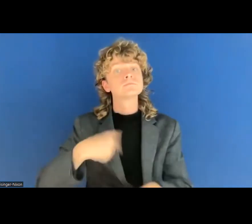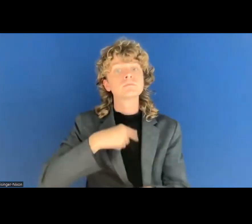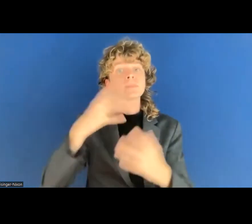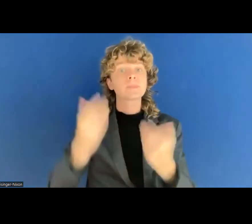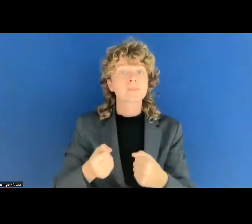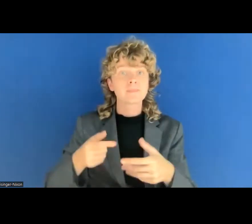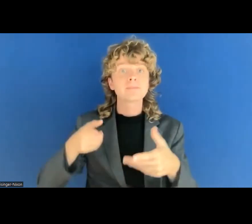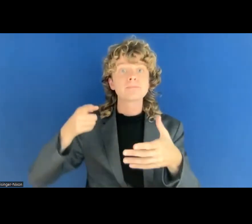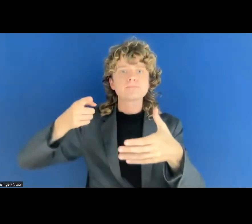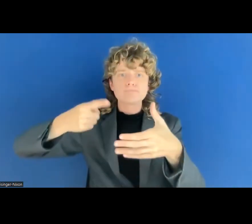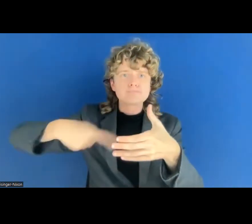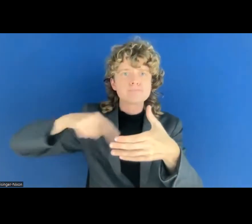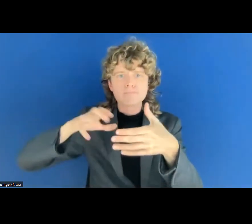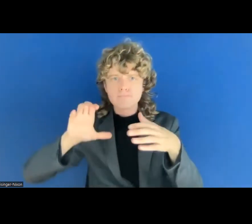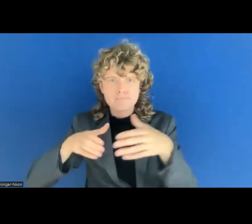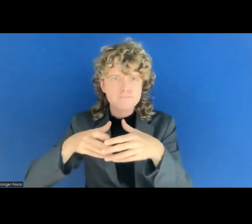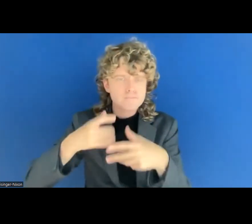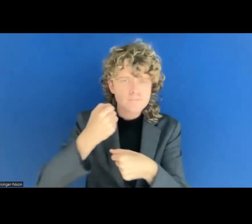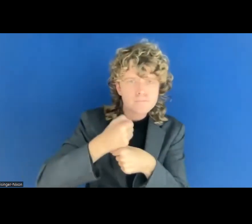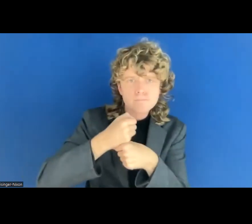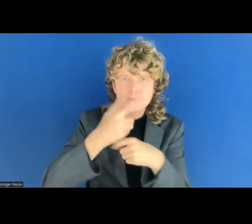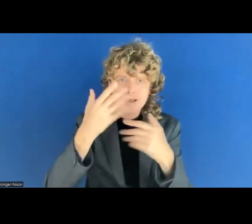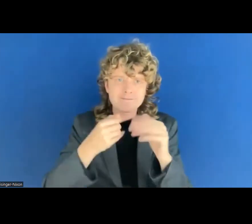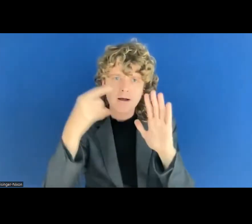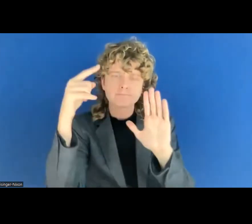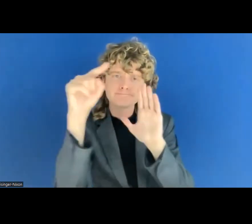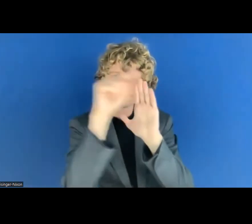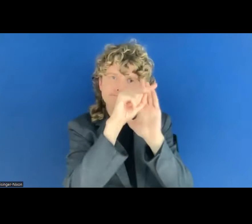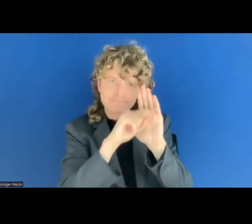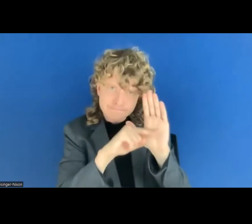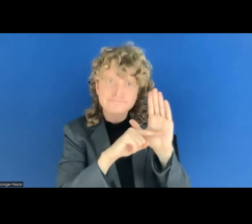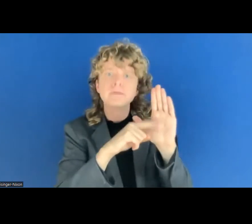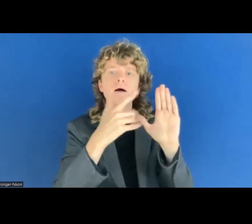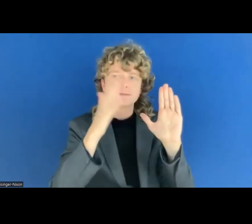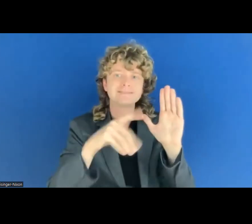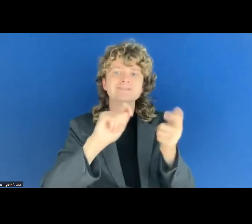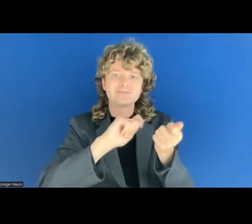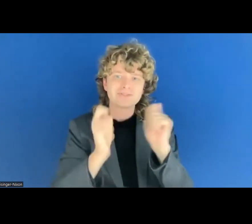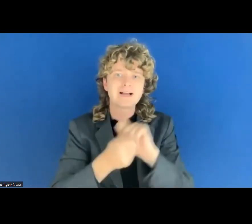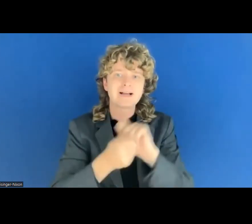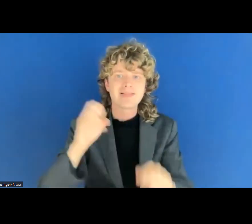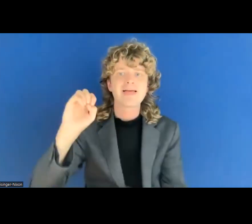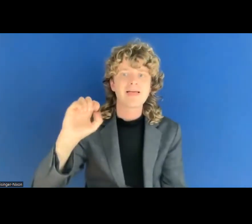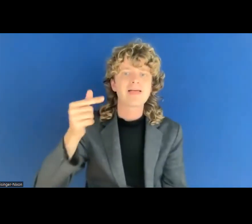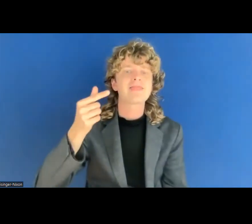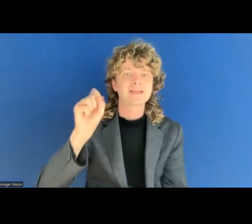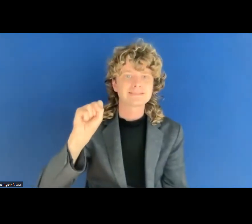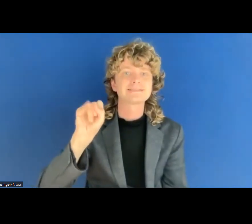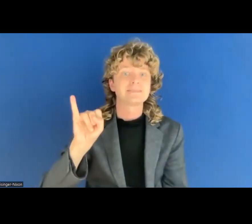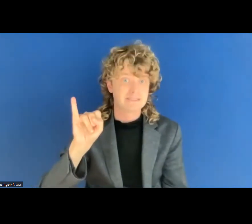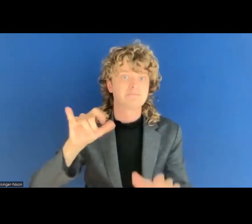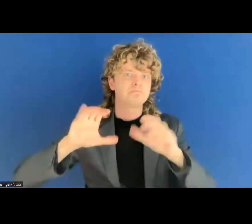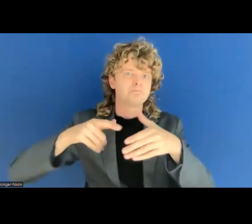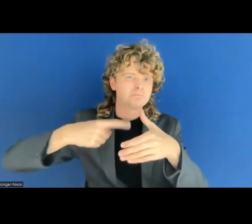detailed suggestions for change on that sections. There's going probably to be some new content